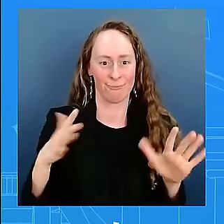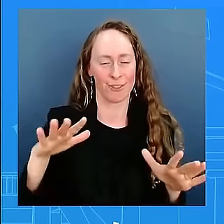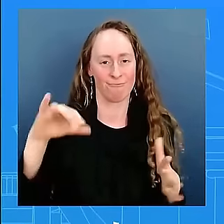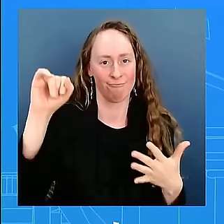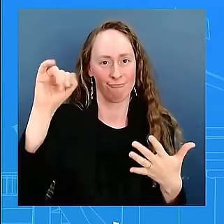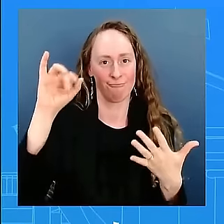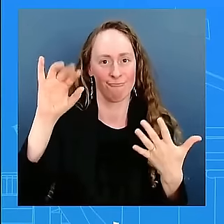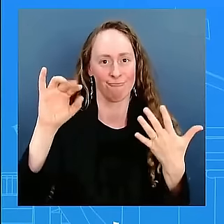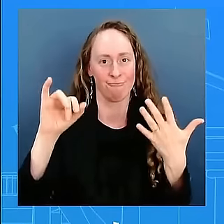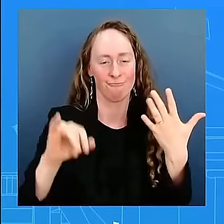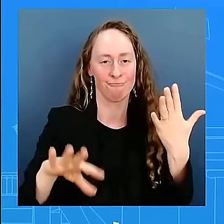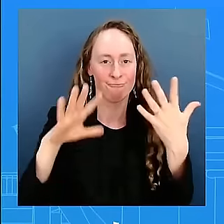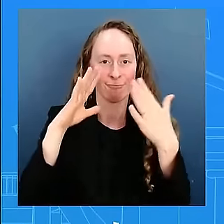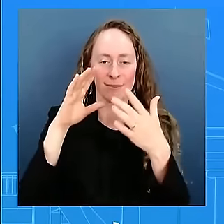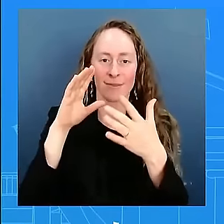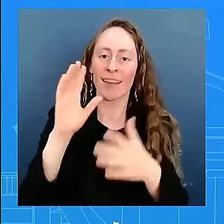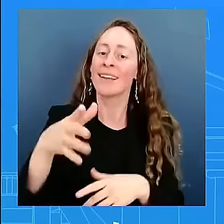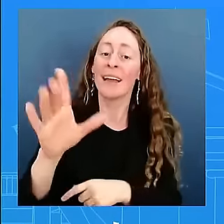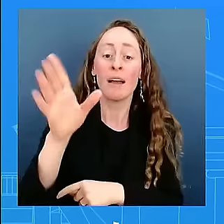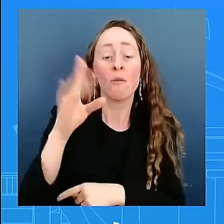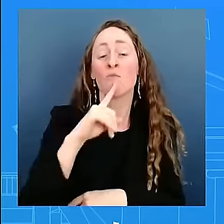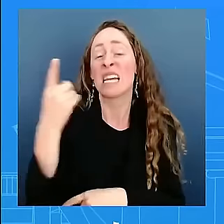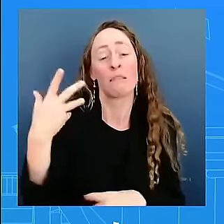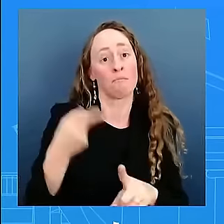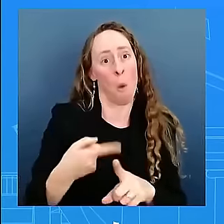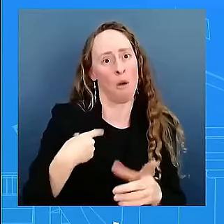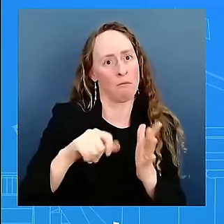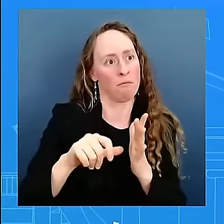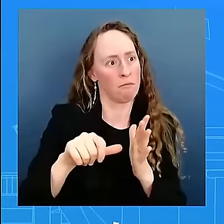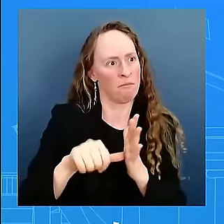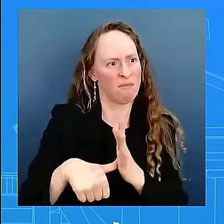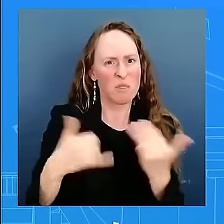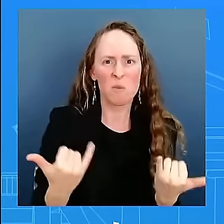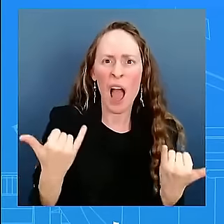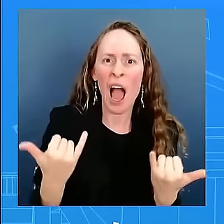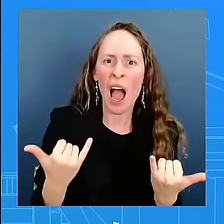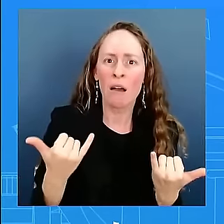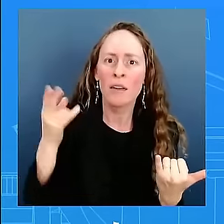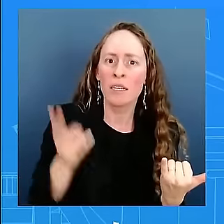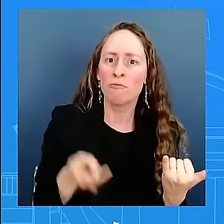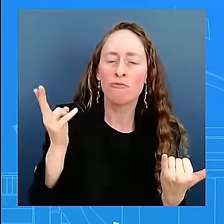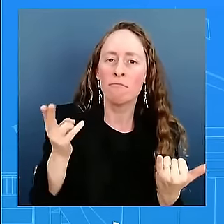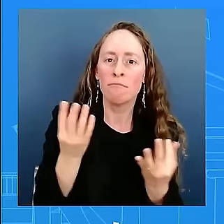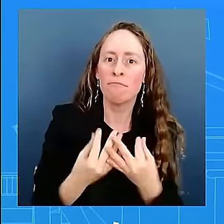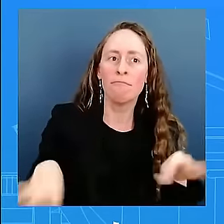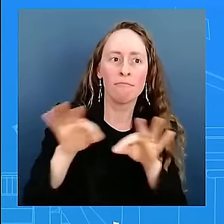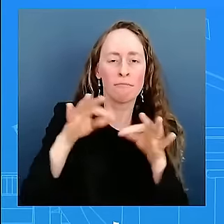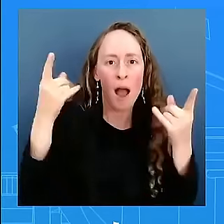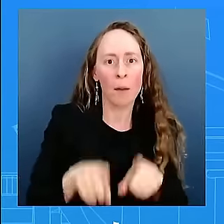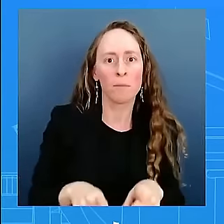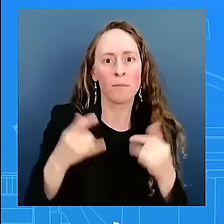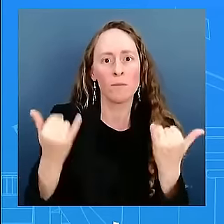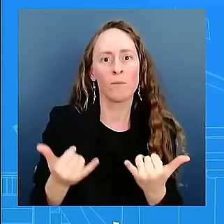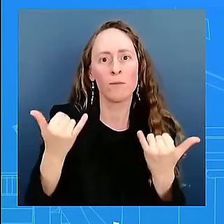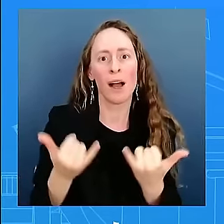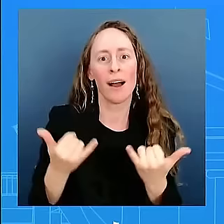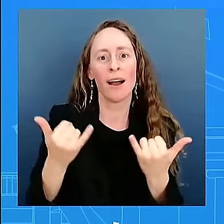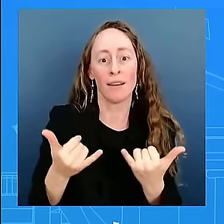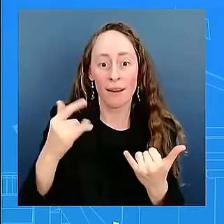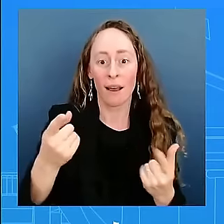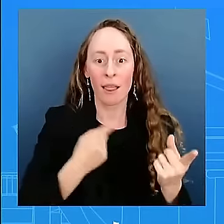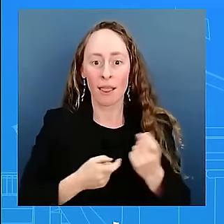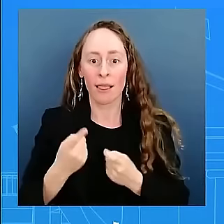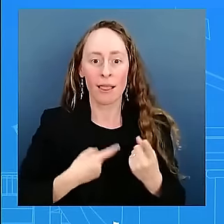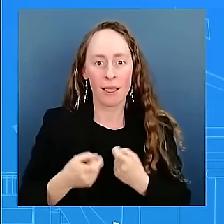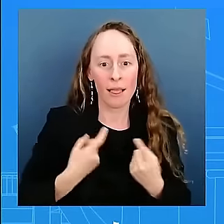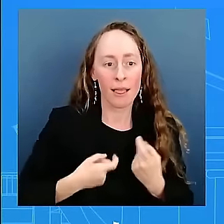day. This is an important day, and truly, as I've been asked a couple times, because of this president's leadership, we have been able to get this done.